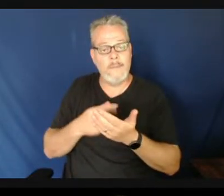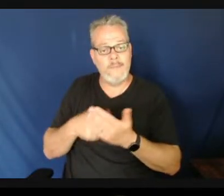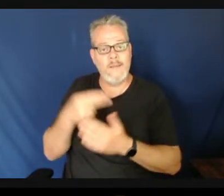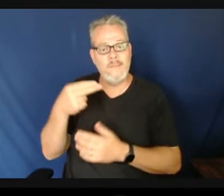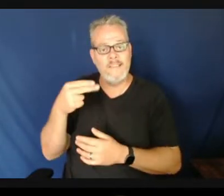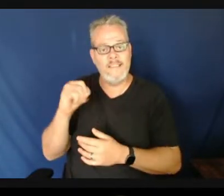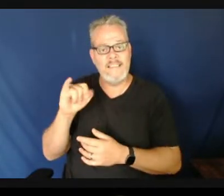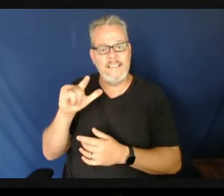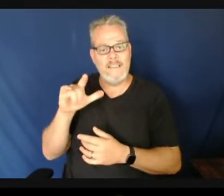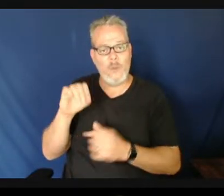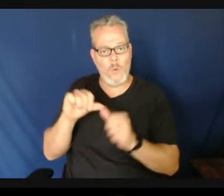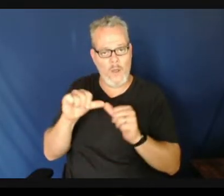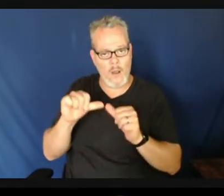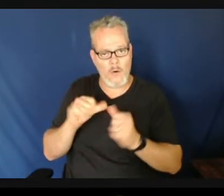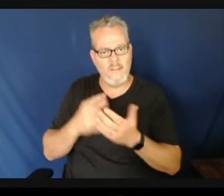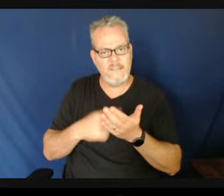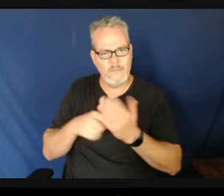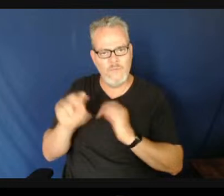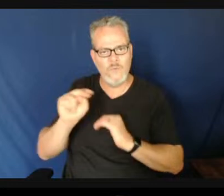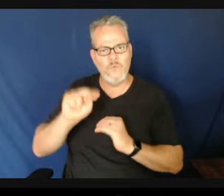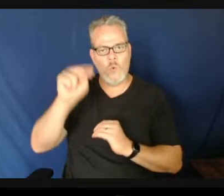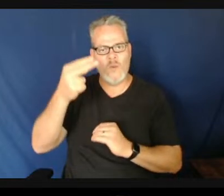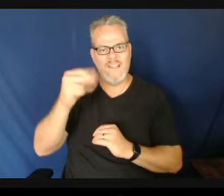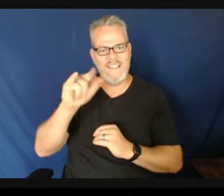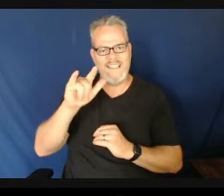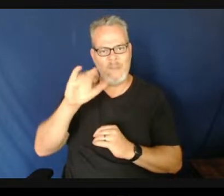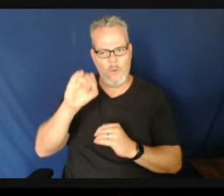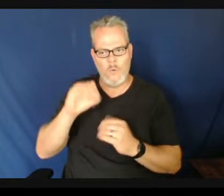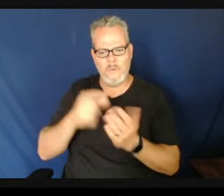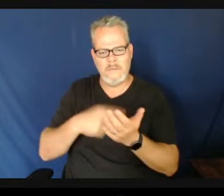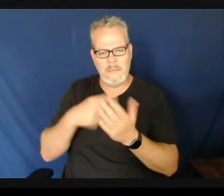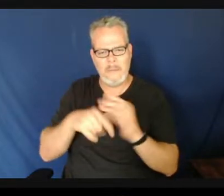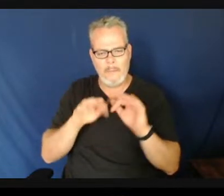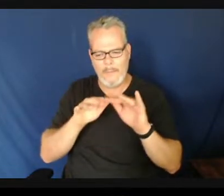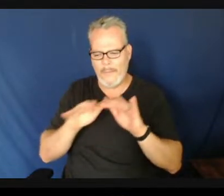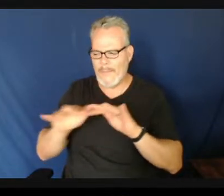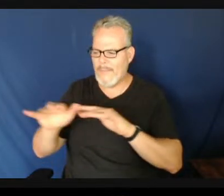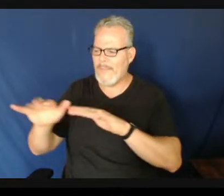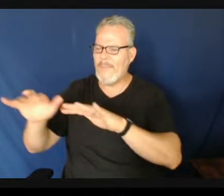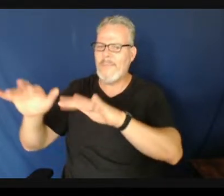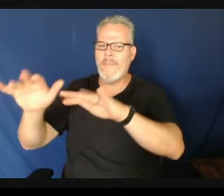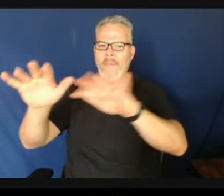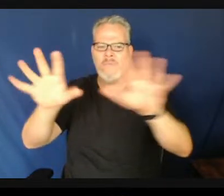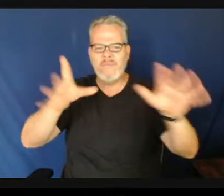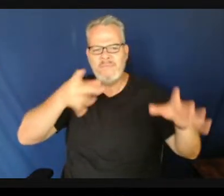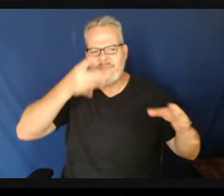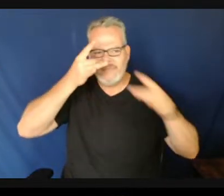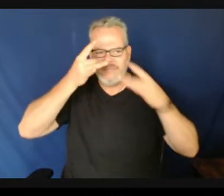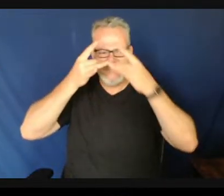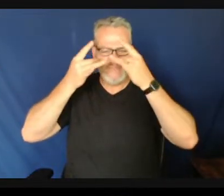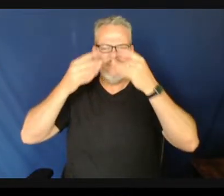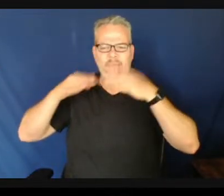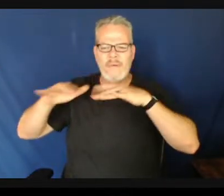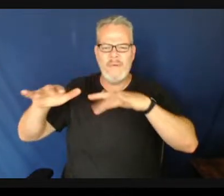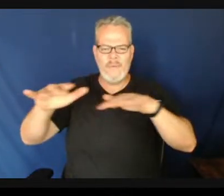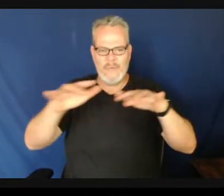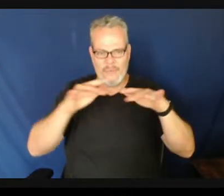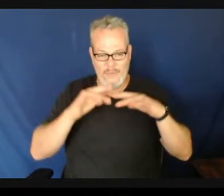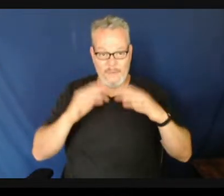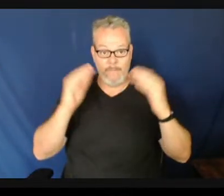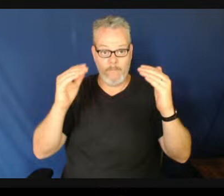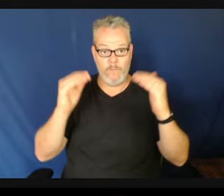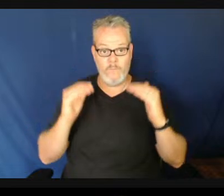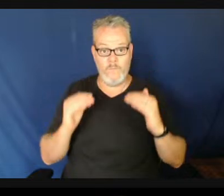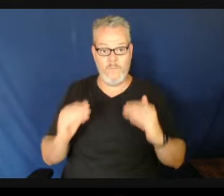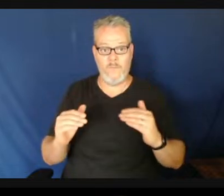area. I just see a couple of flashes of that occurring here during this forecast. And if we turn to the